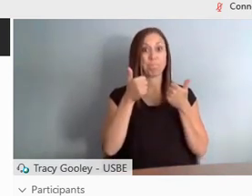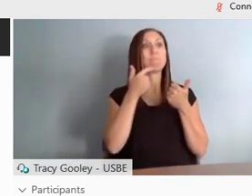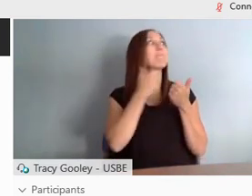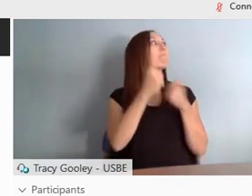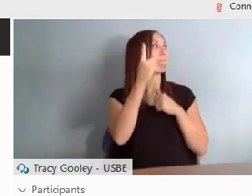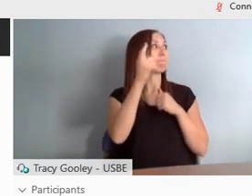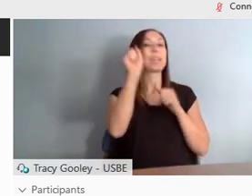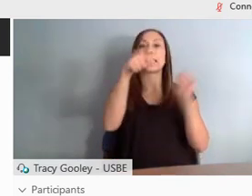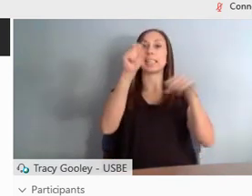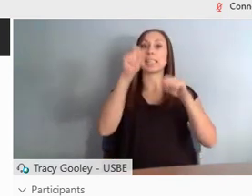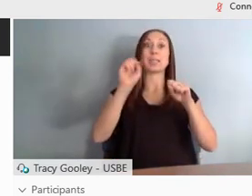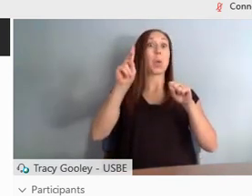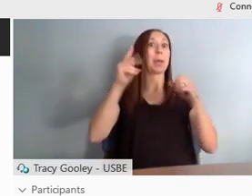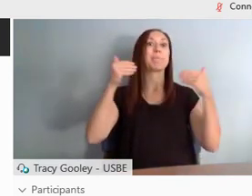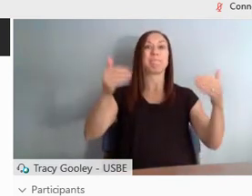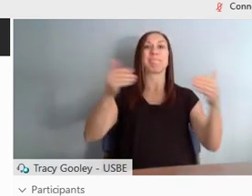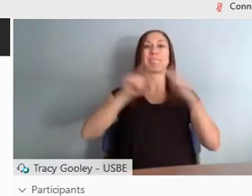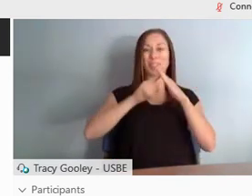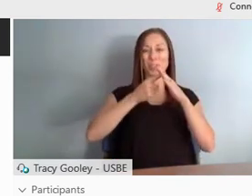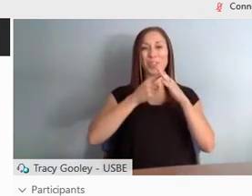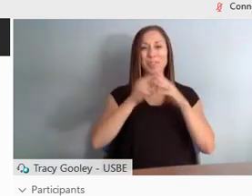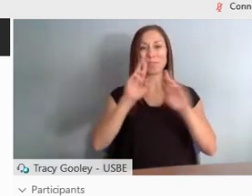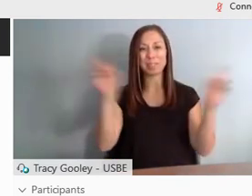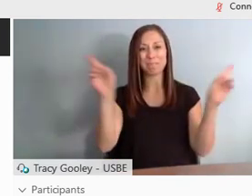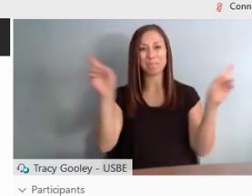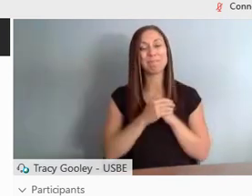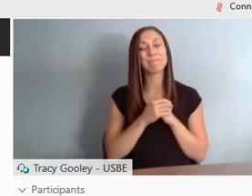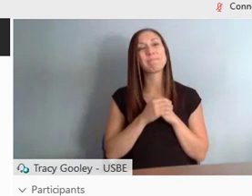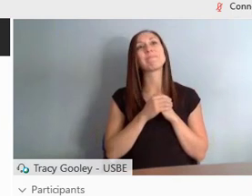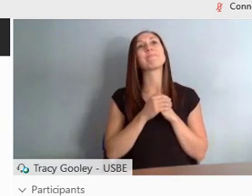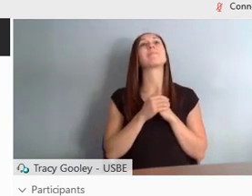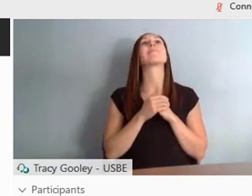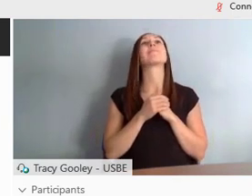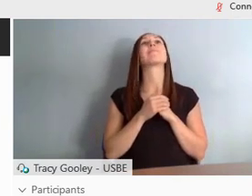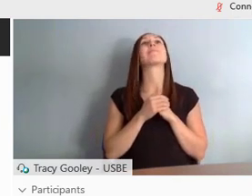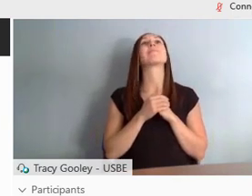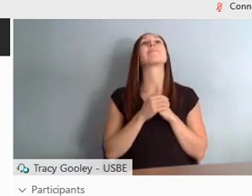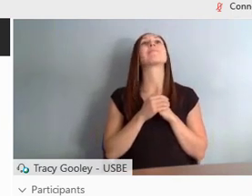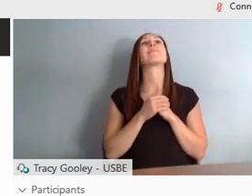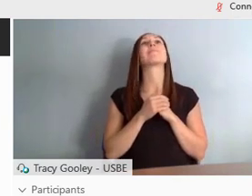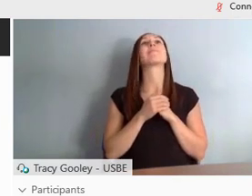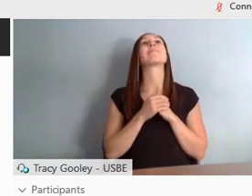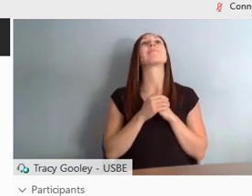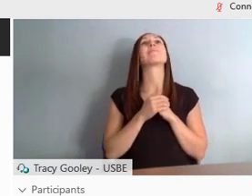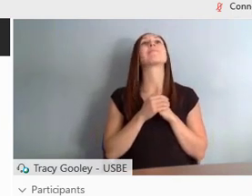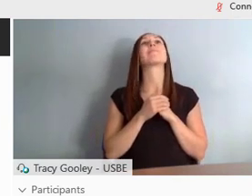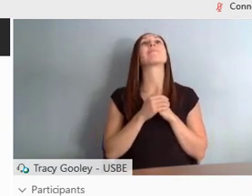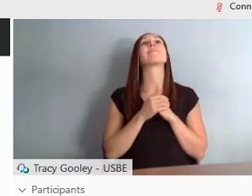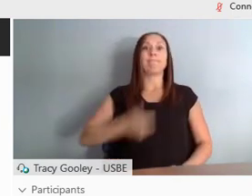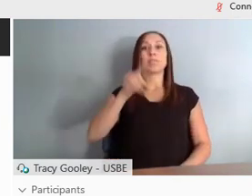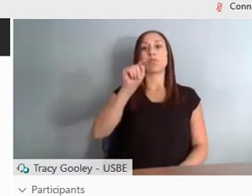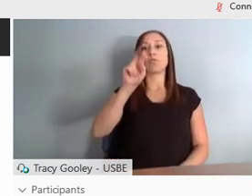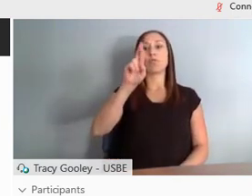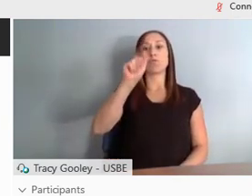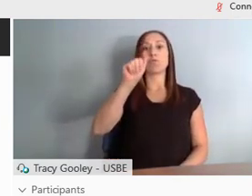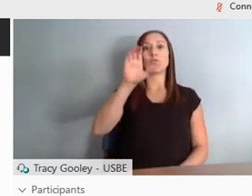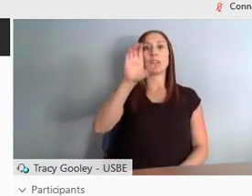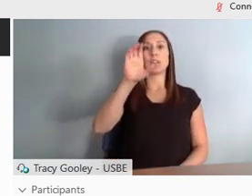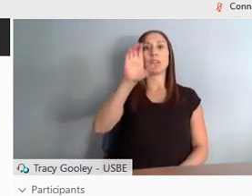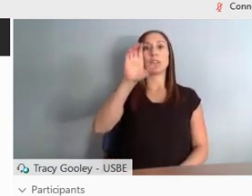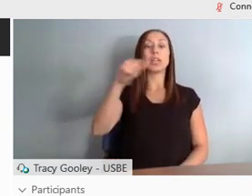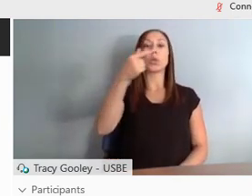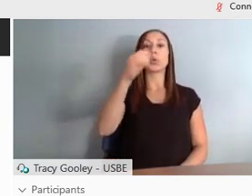Everyone's saying yes. Okay, here we go. Let's get started. So an introduction, my name is Tracy Gooley, and I am the